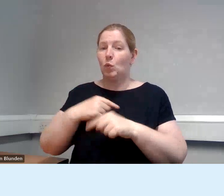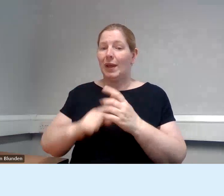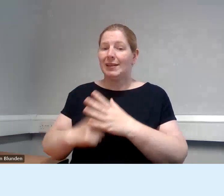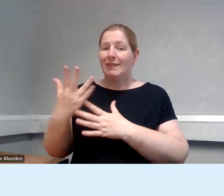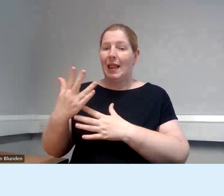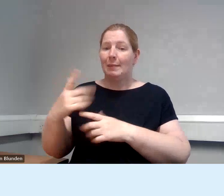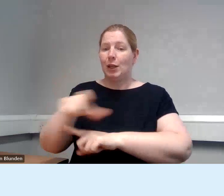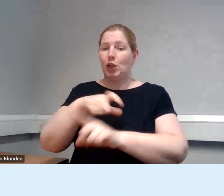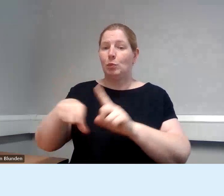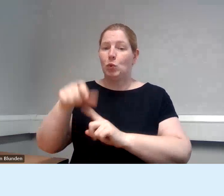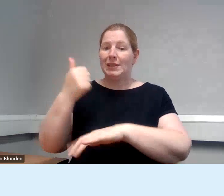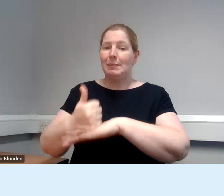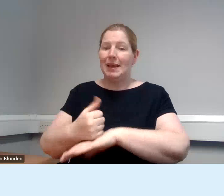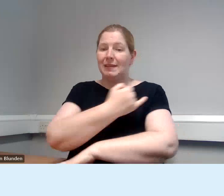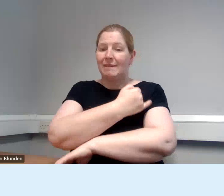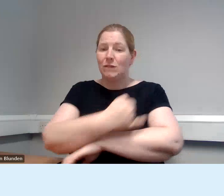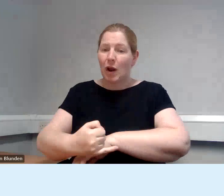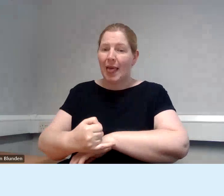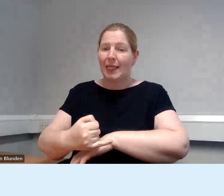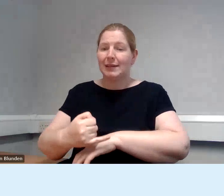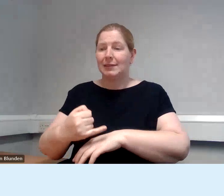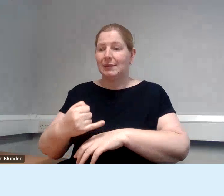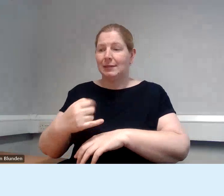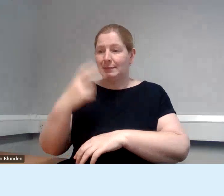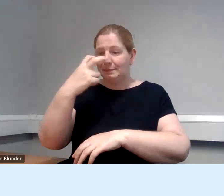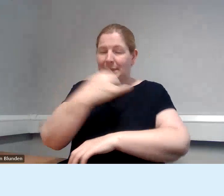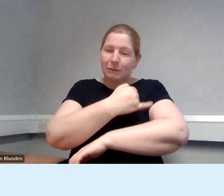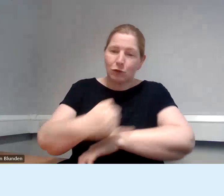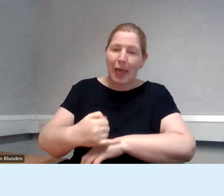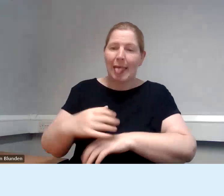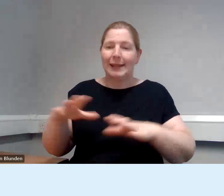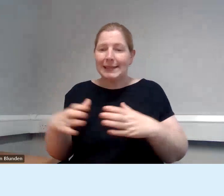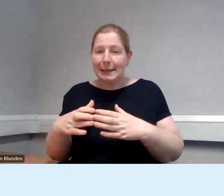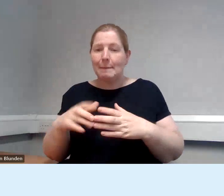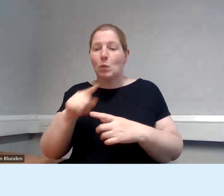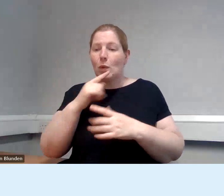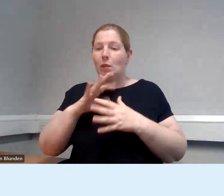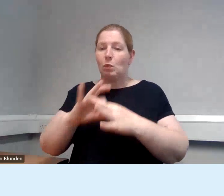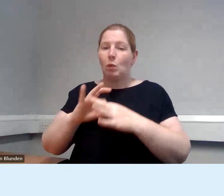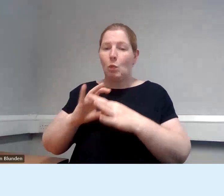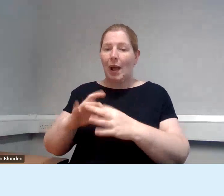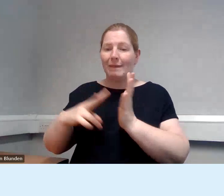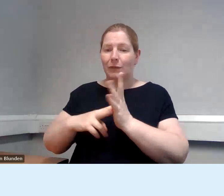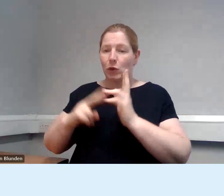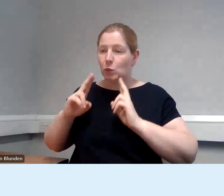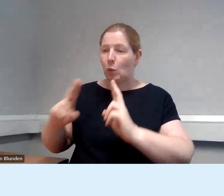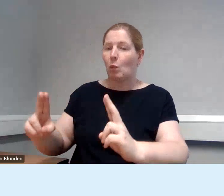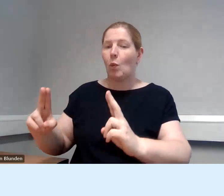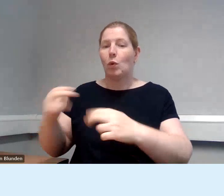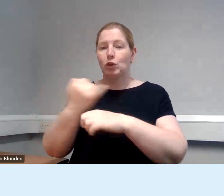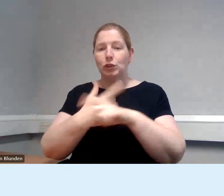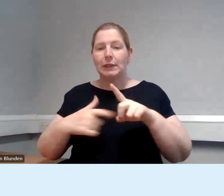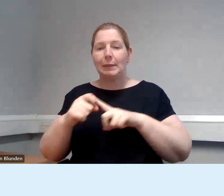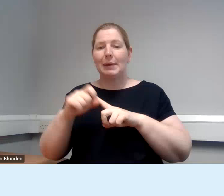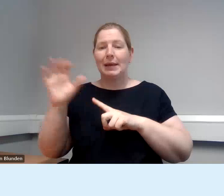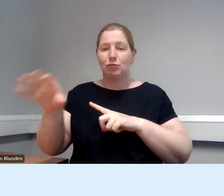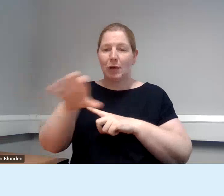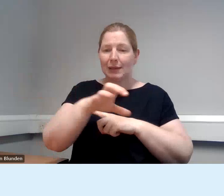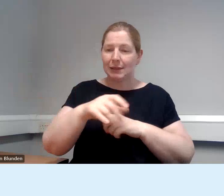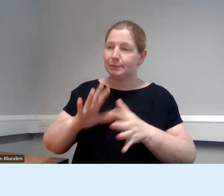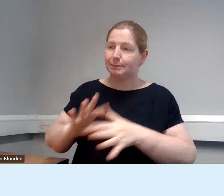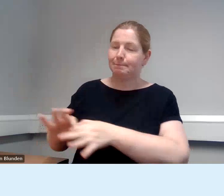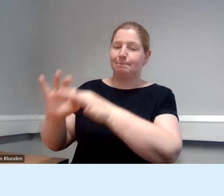as well that will work closely with the virtual wards and our primary care teams and GP practices as we move forward with